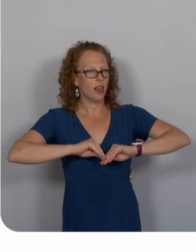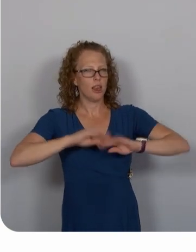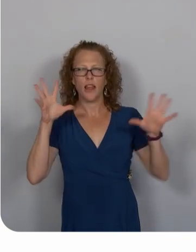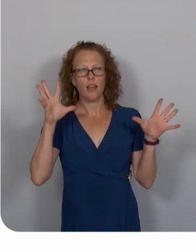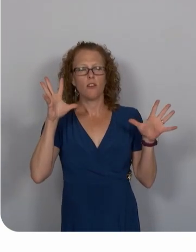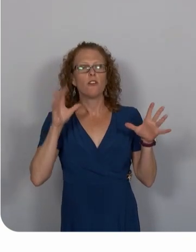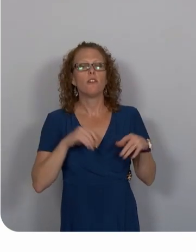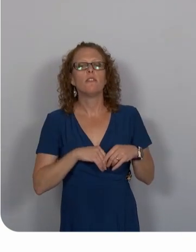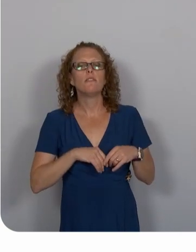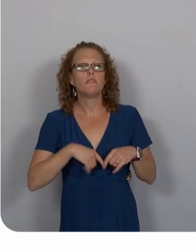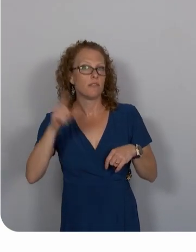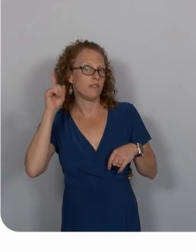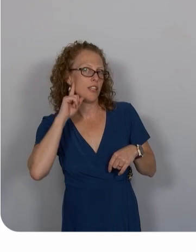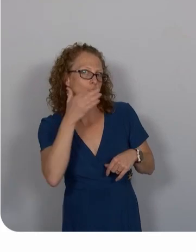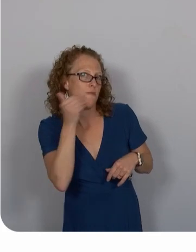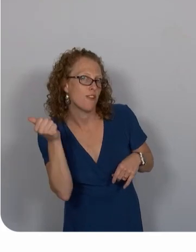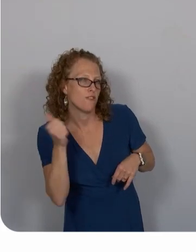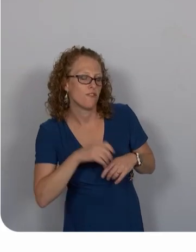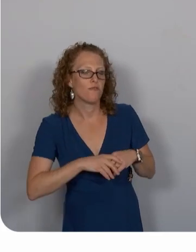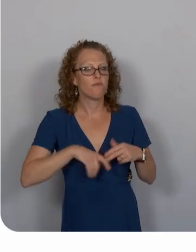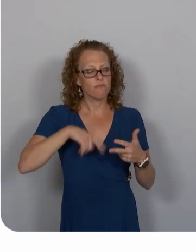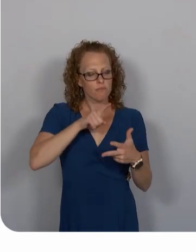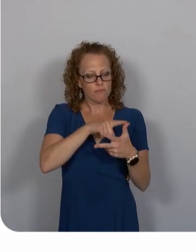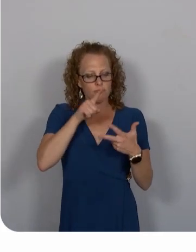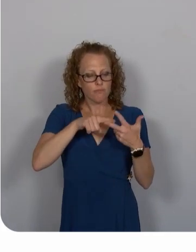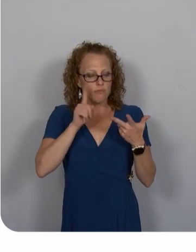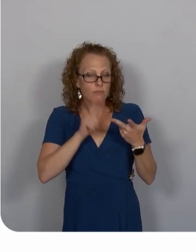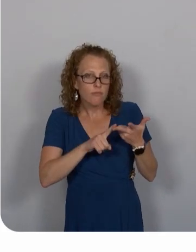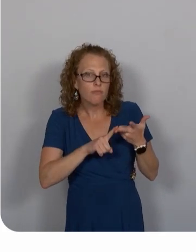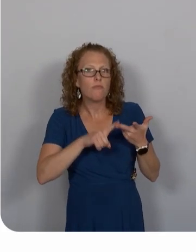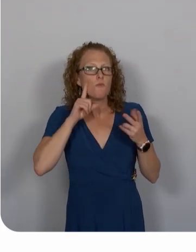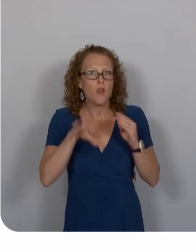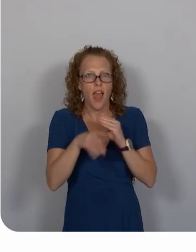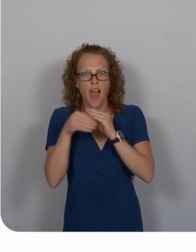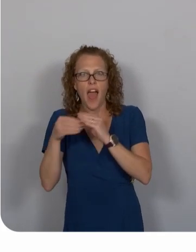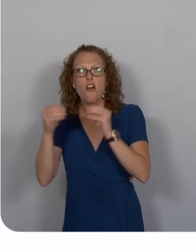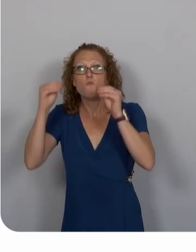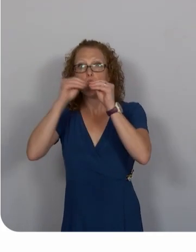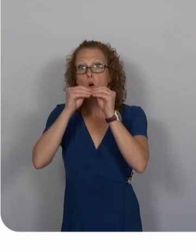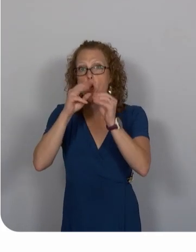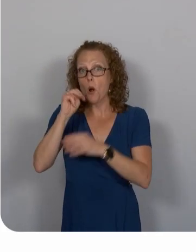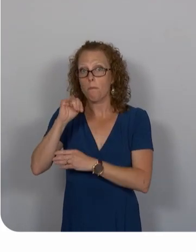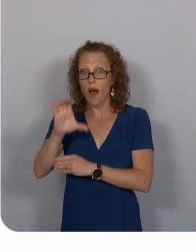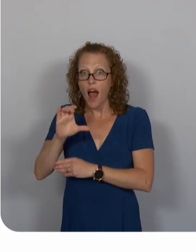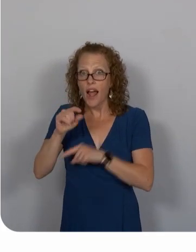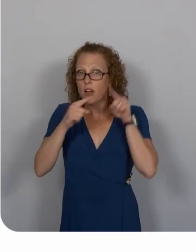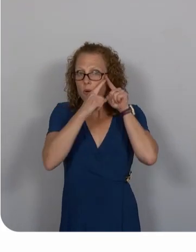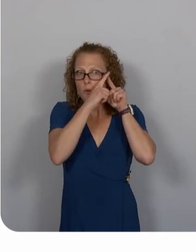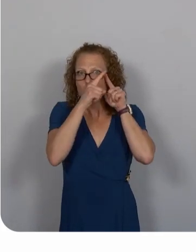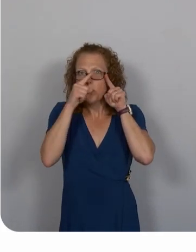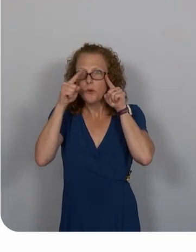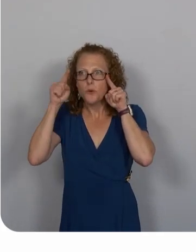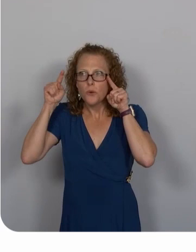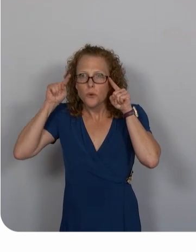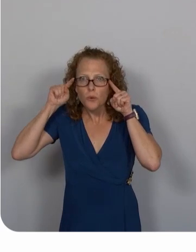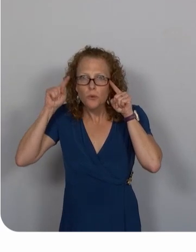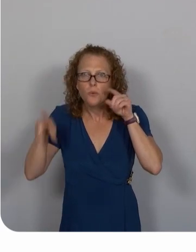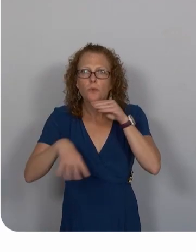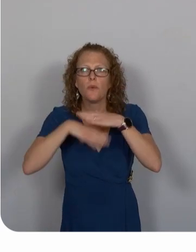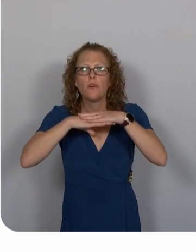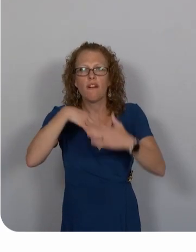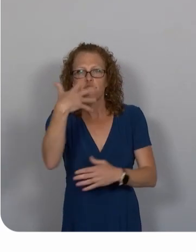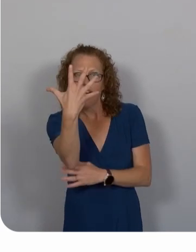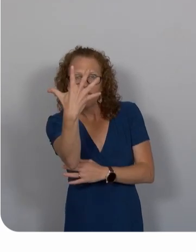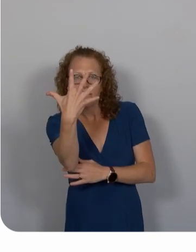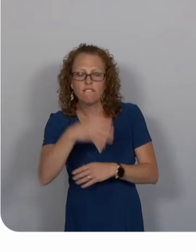They sound better because we've added 5 microphones spread around the glasses. This